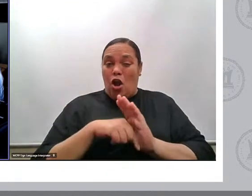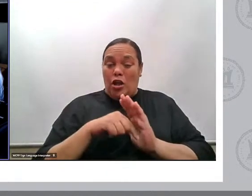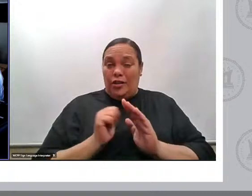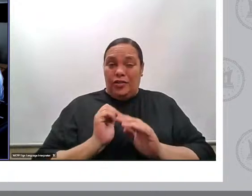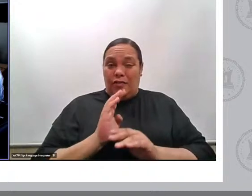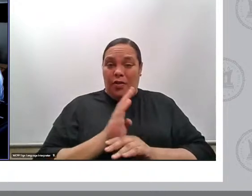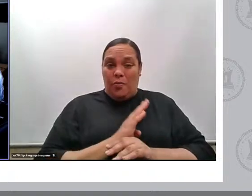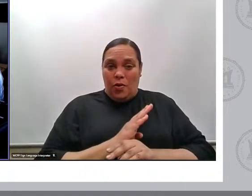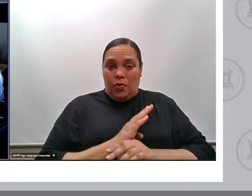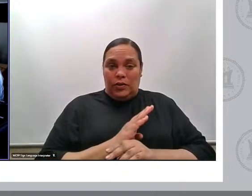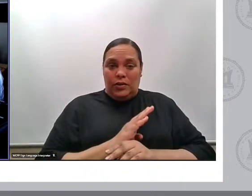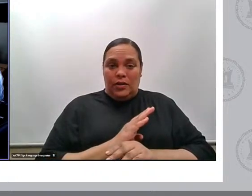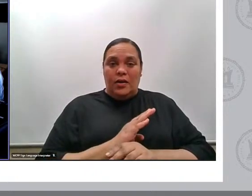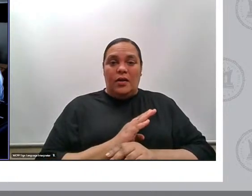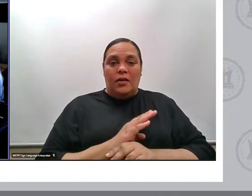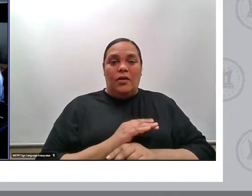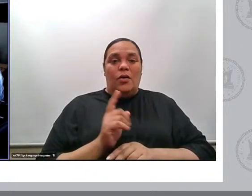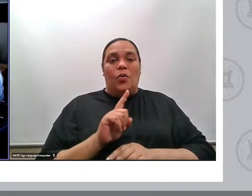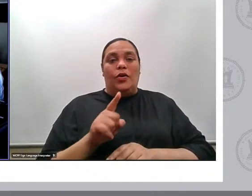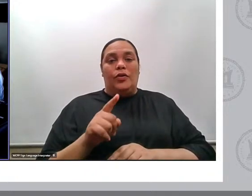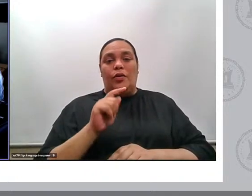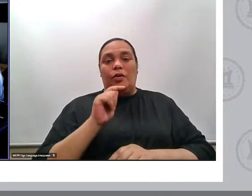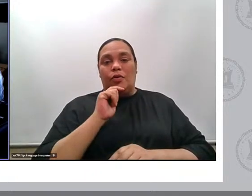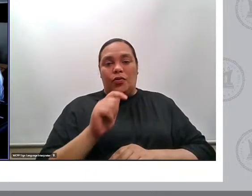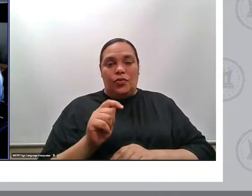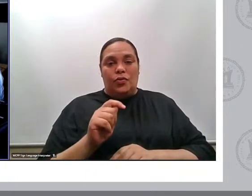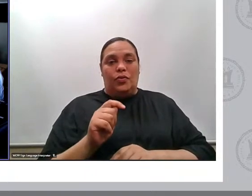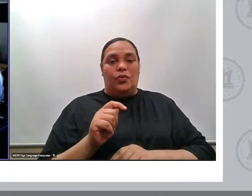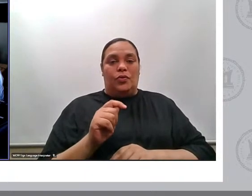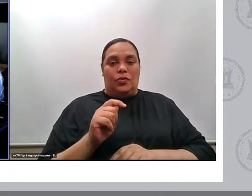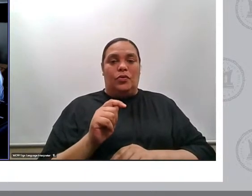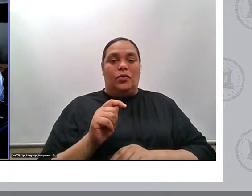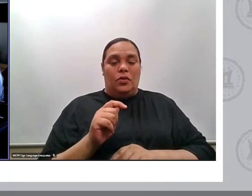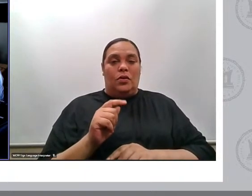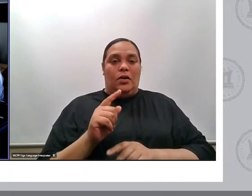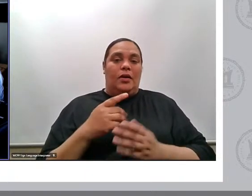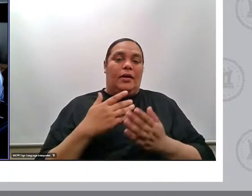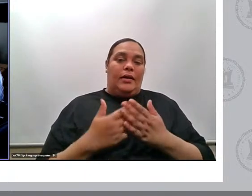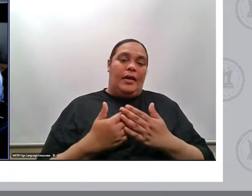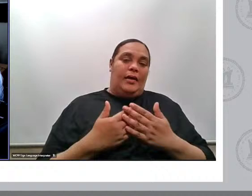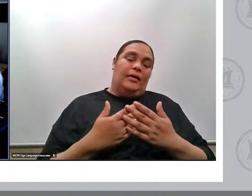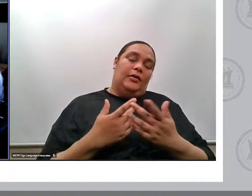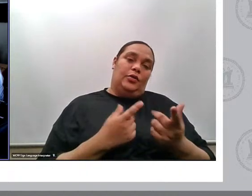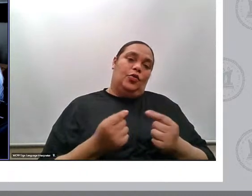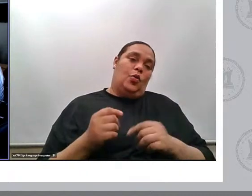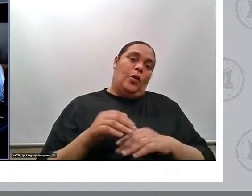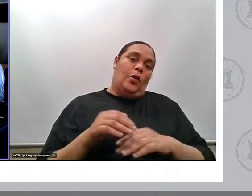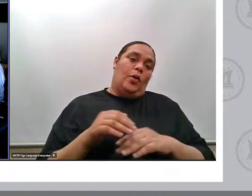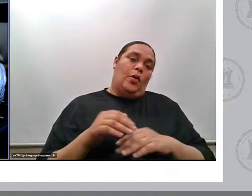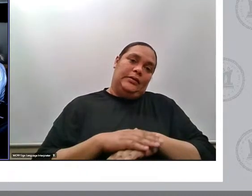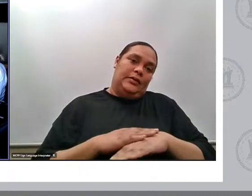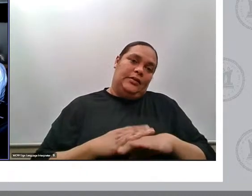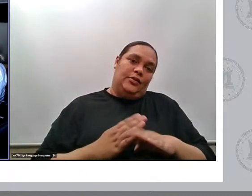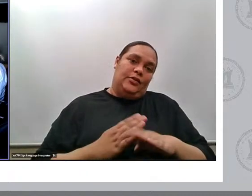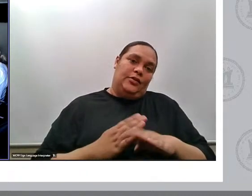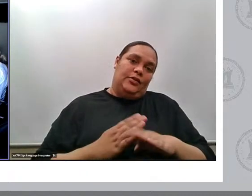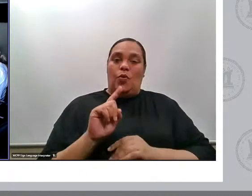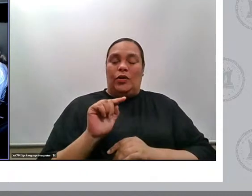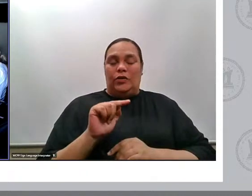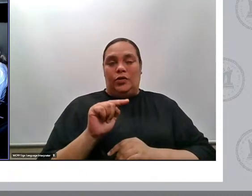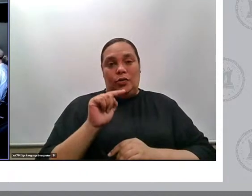board, which would be standard and can actually be the basis through which